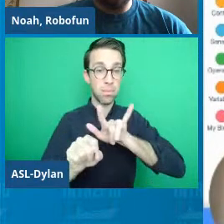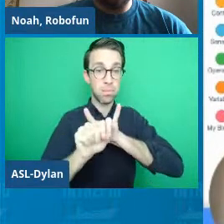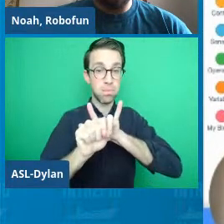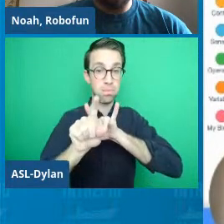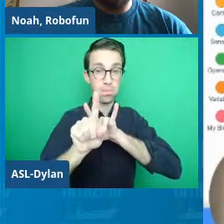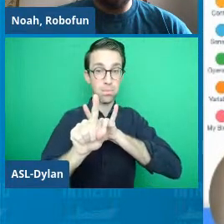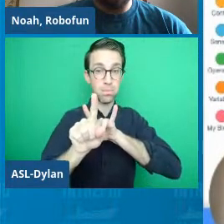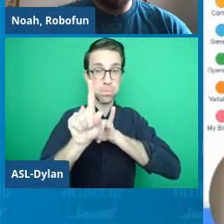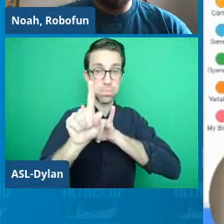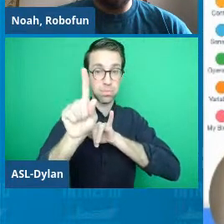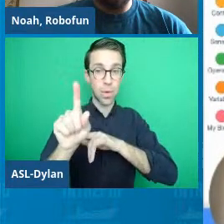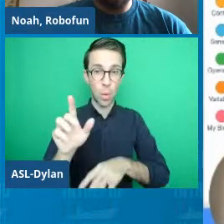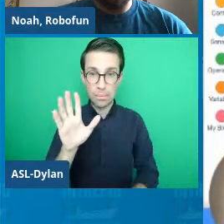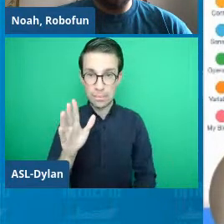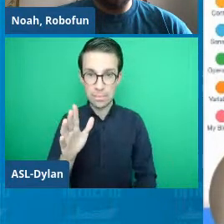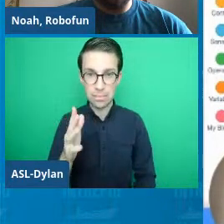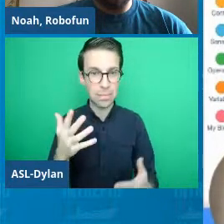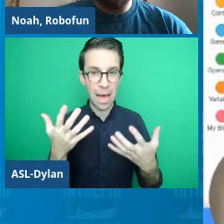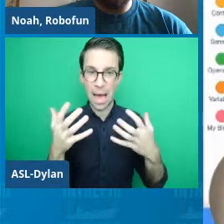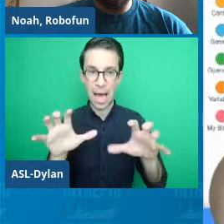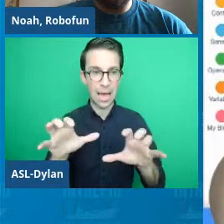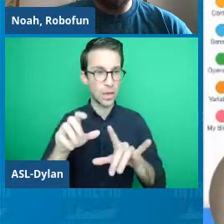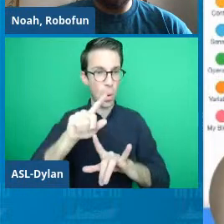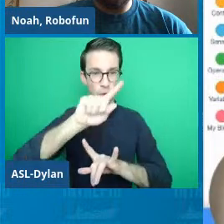better make sure it doesn't do that rotating.